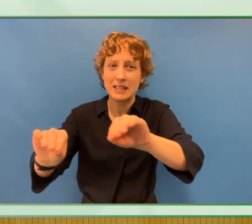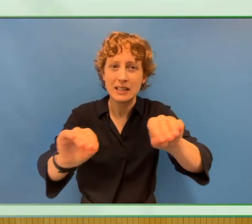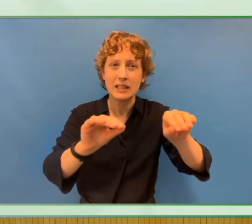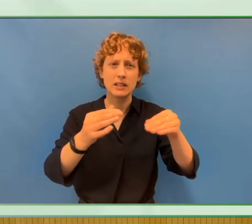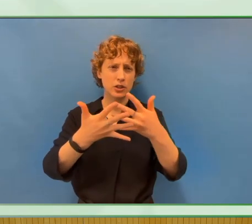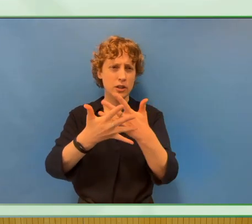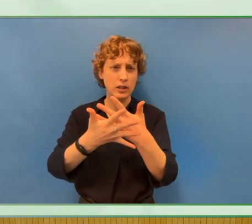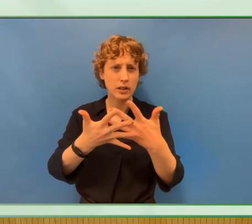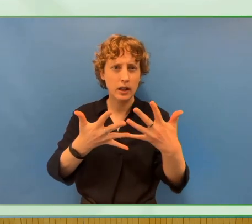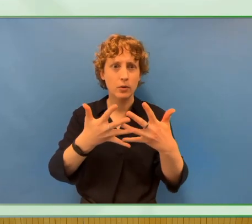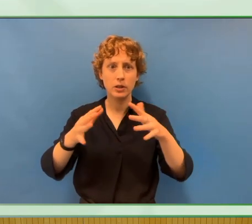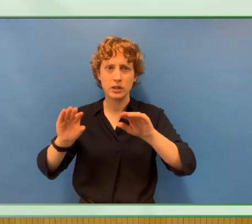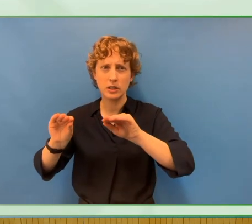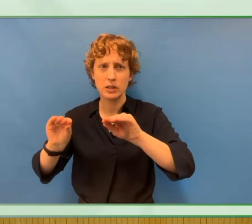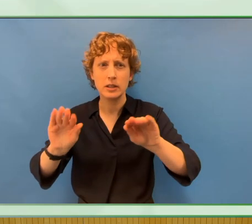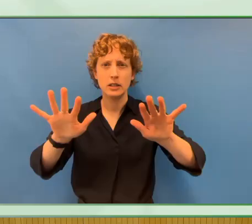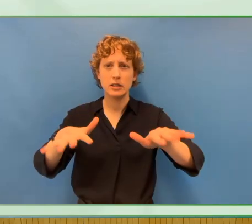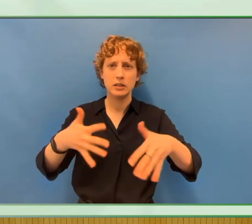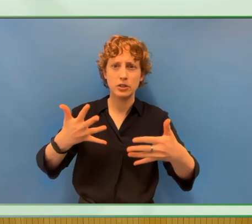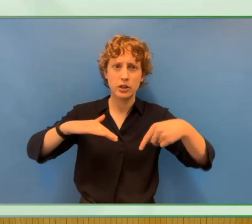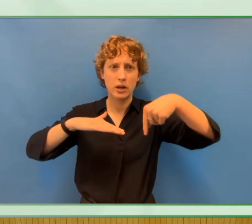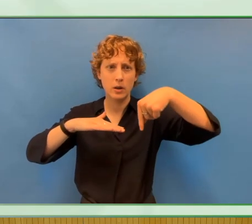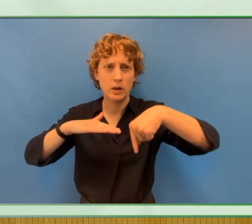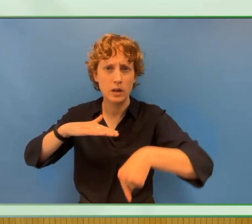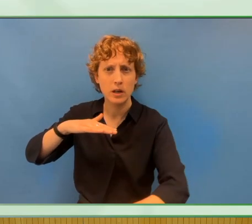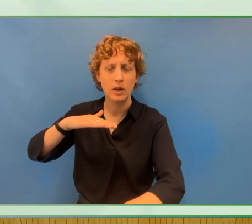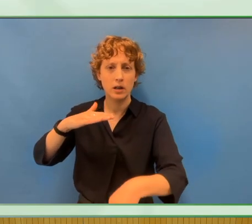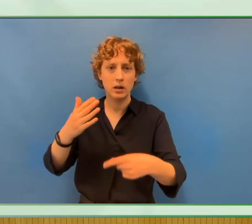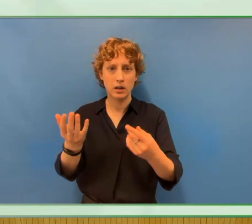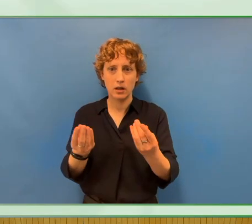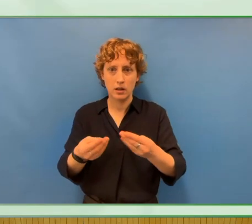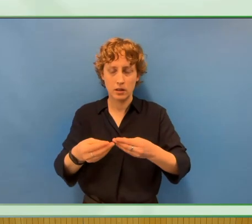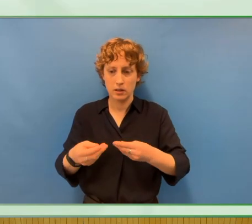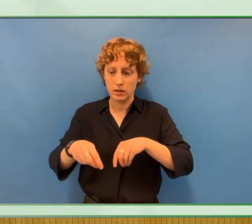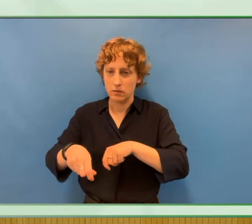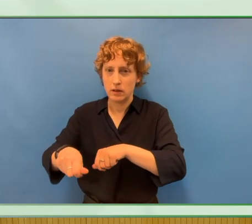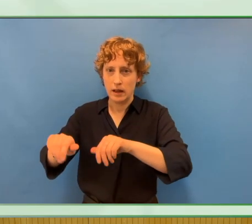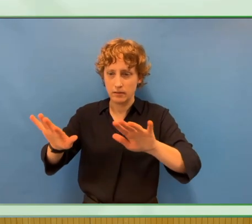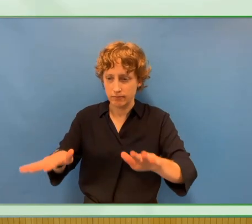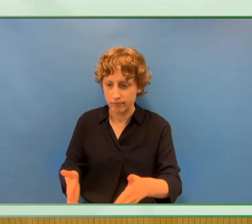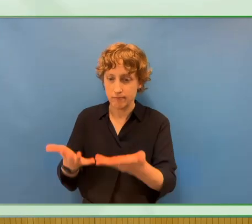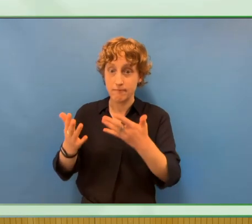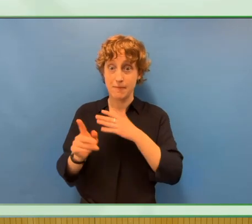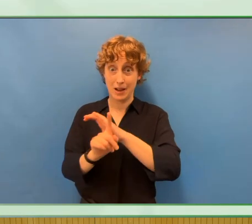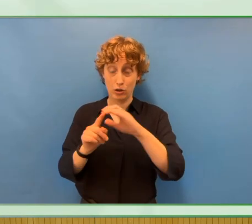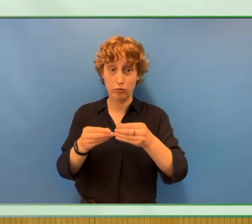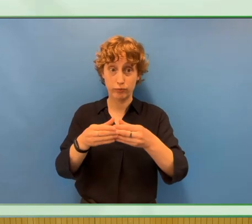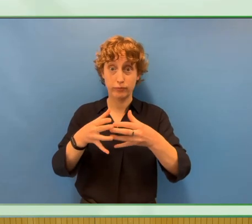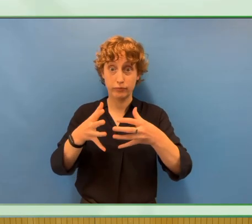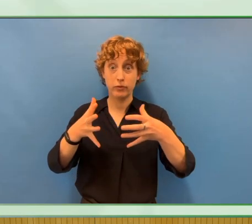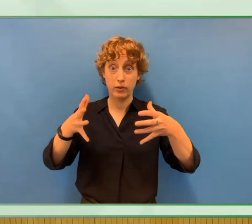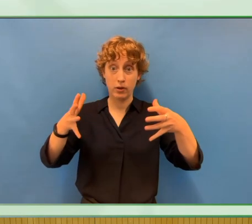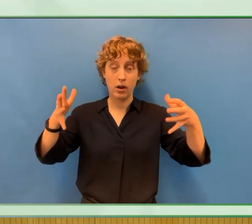this, why does it matter, apply this fertilizer into the garden of your culture, and then you get to create something beautiful. But if all you're